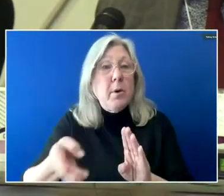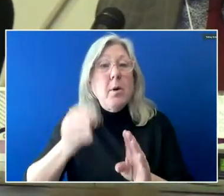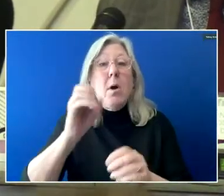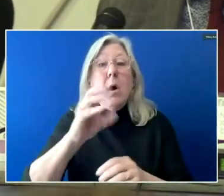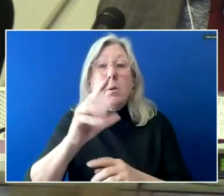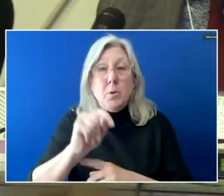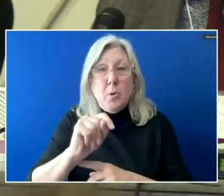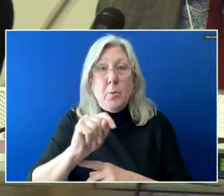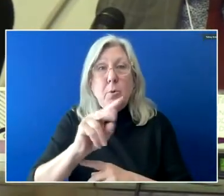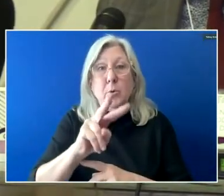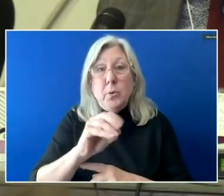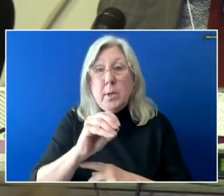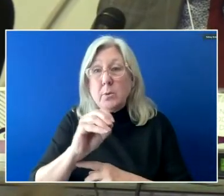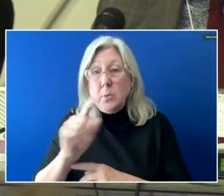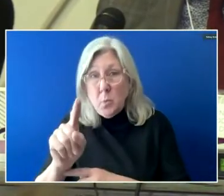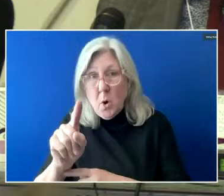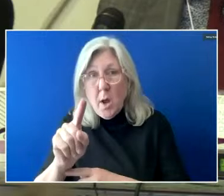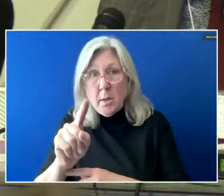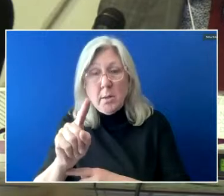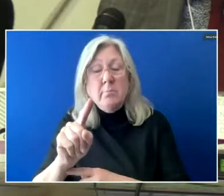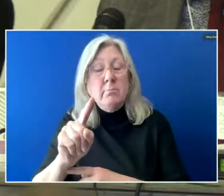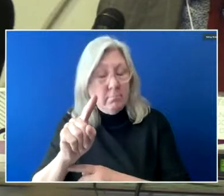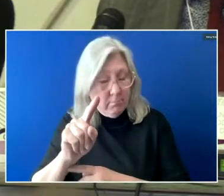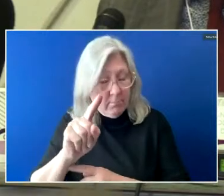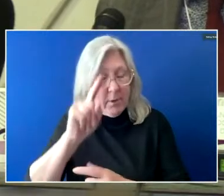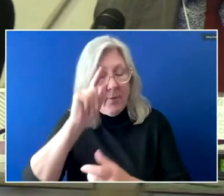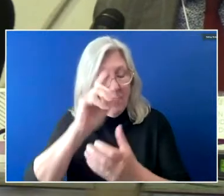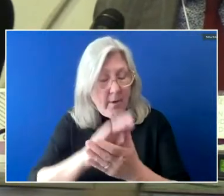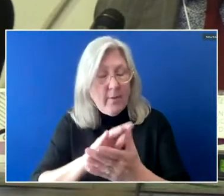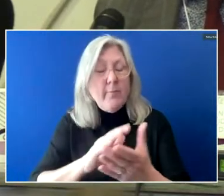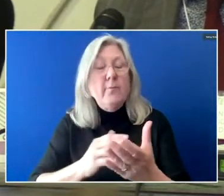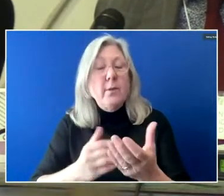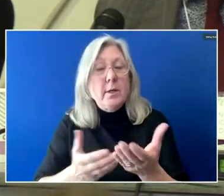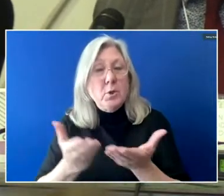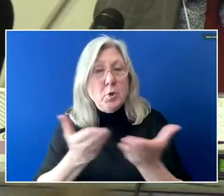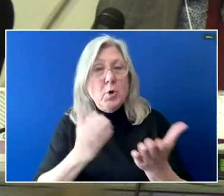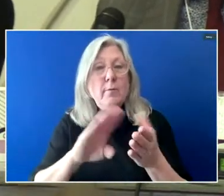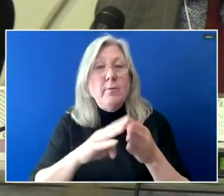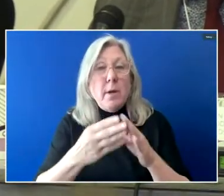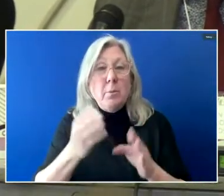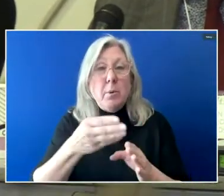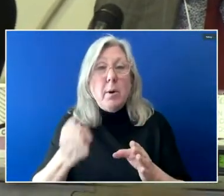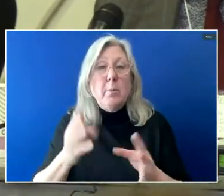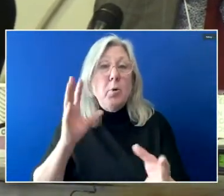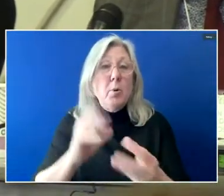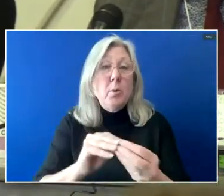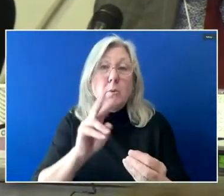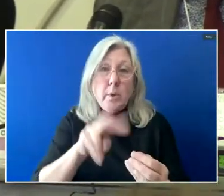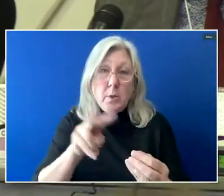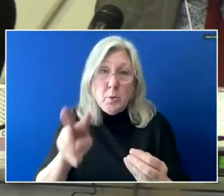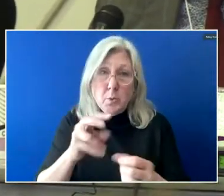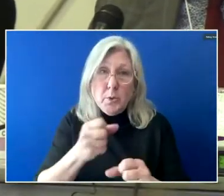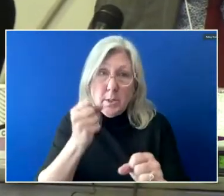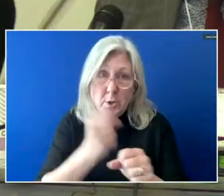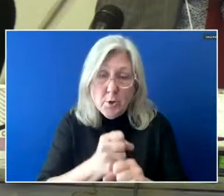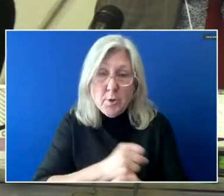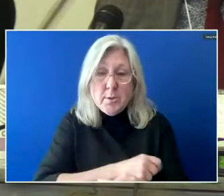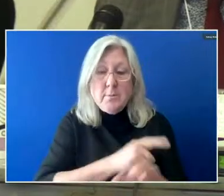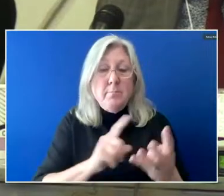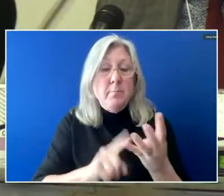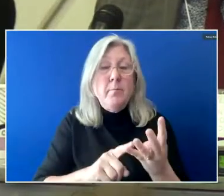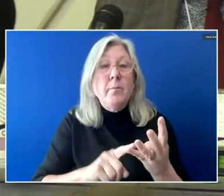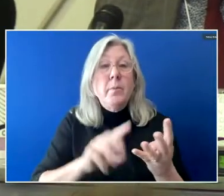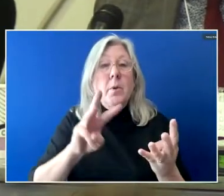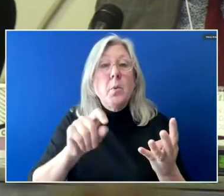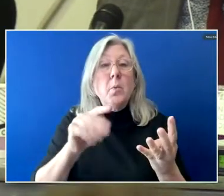and has Faithfully served the community of brator for 22 years whereas wastewater treatment